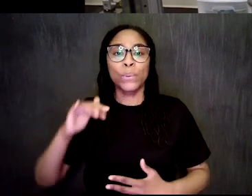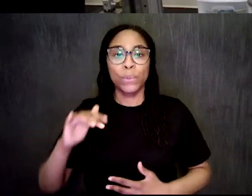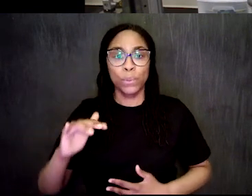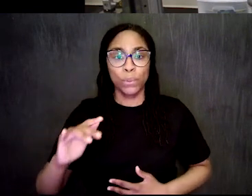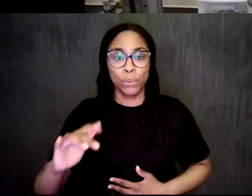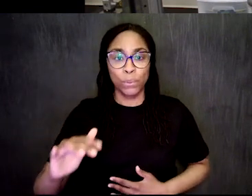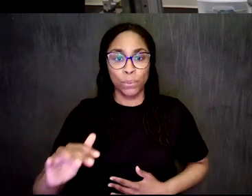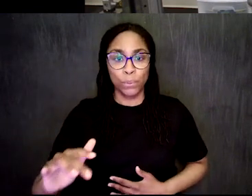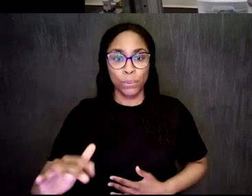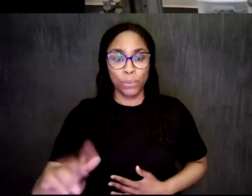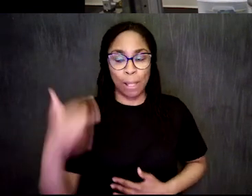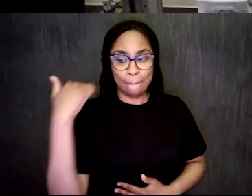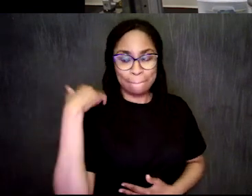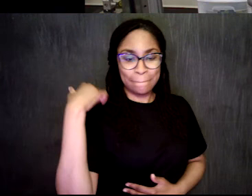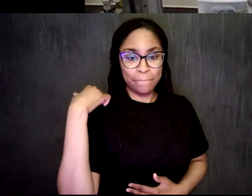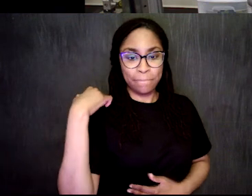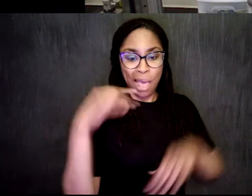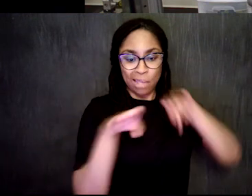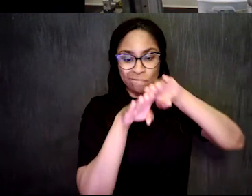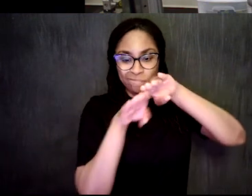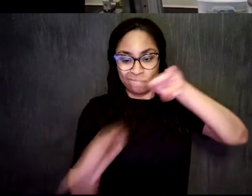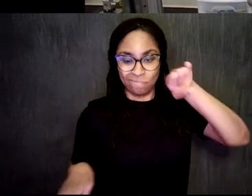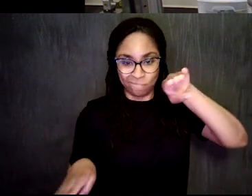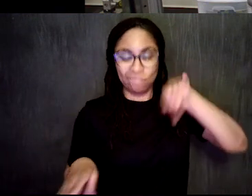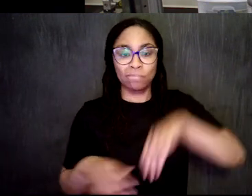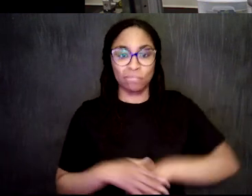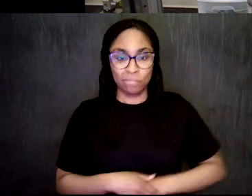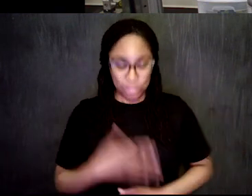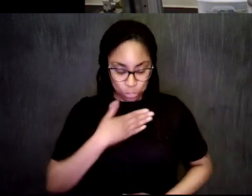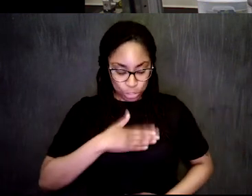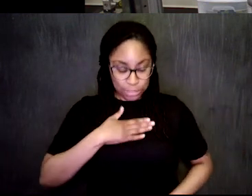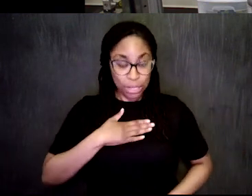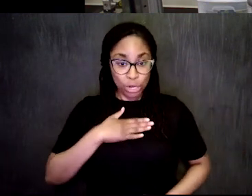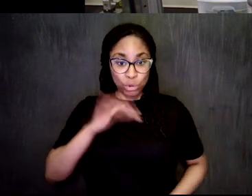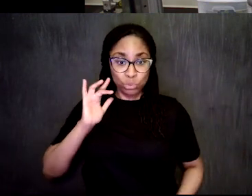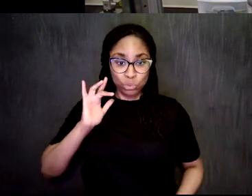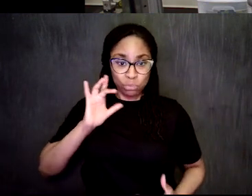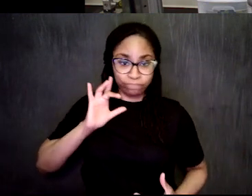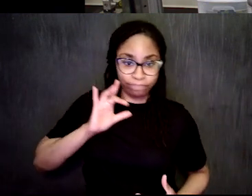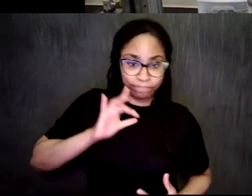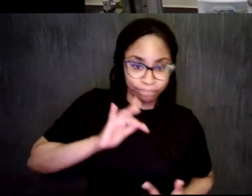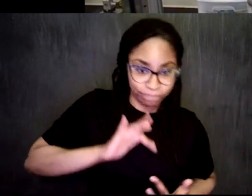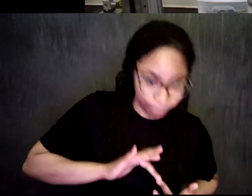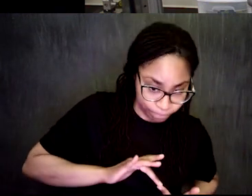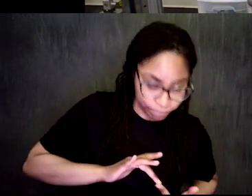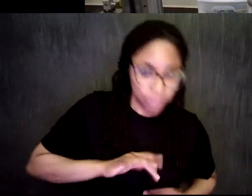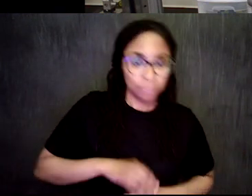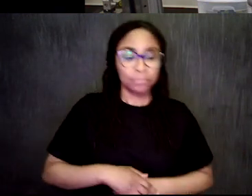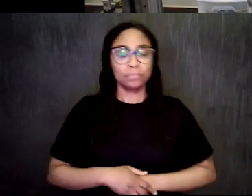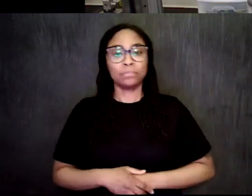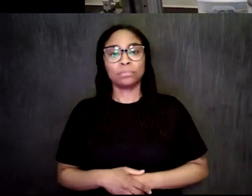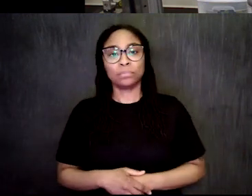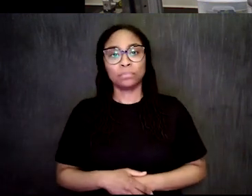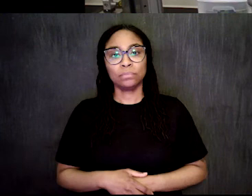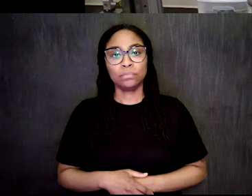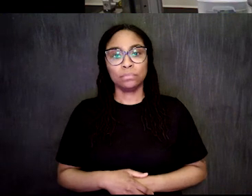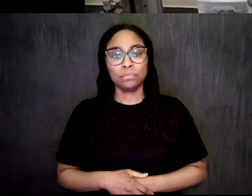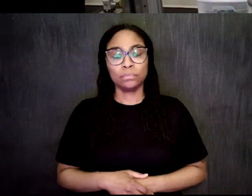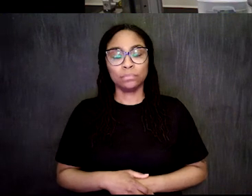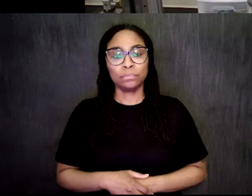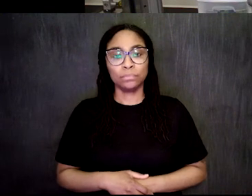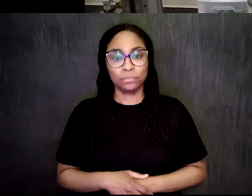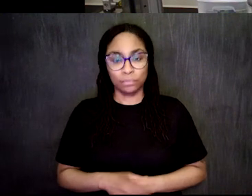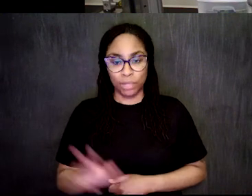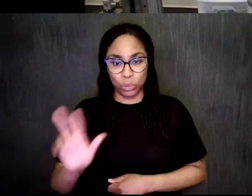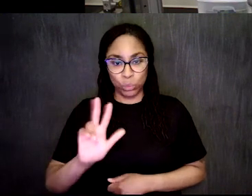Here's 2, exhale. Keep that back flat. Try to touch the center of your chest to the knee. Inhale.